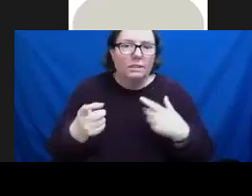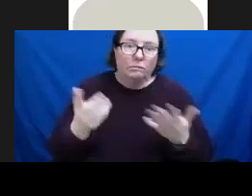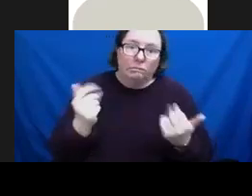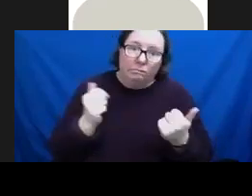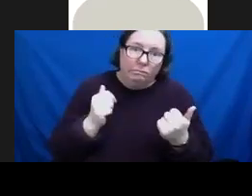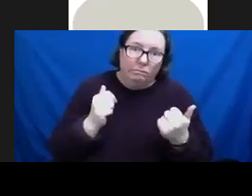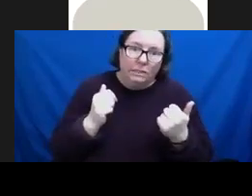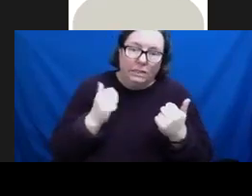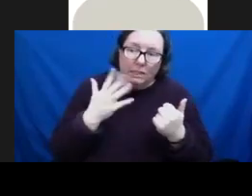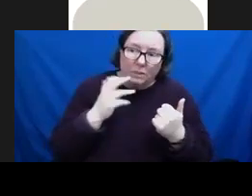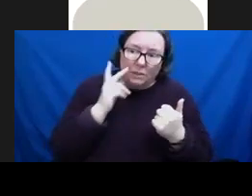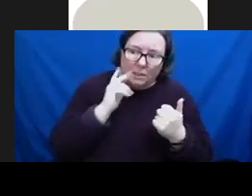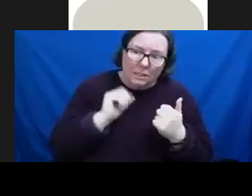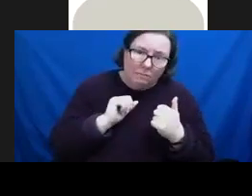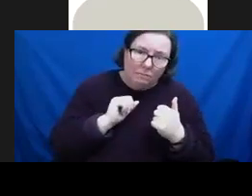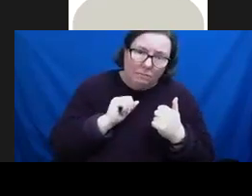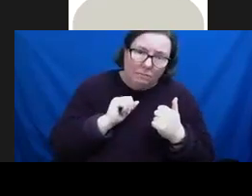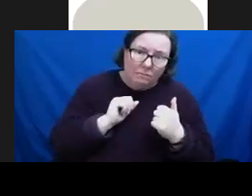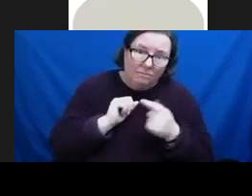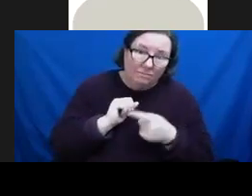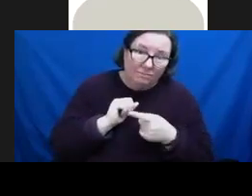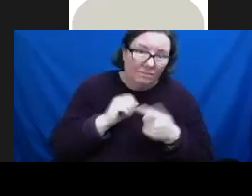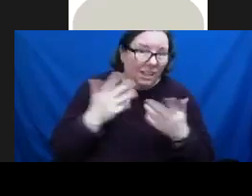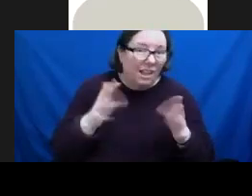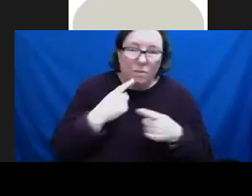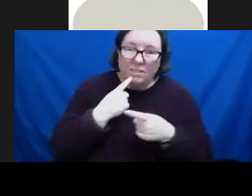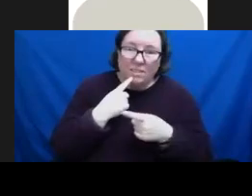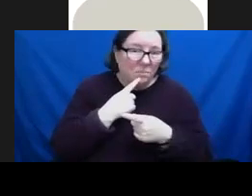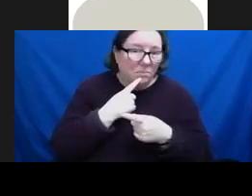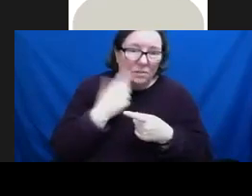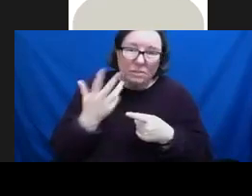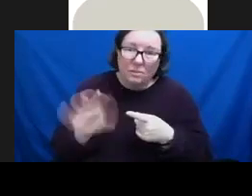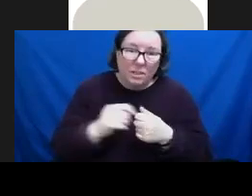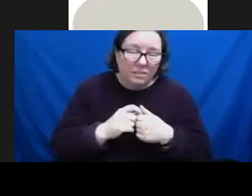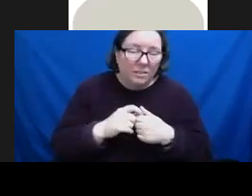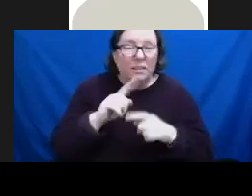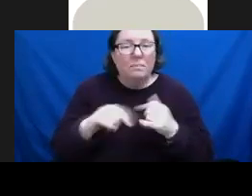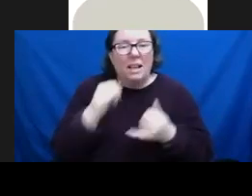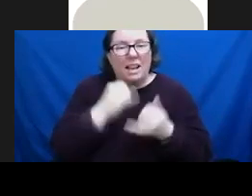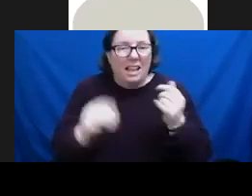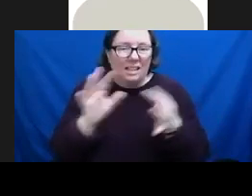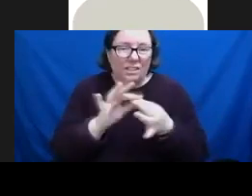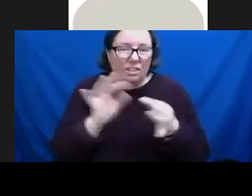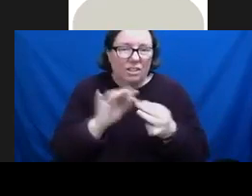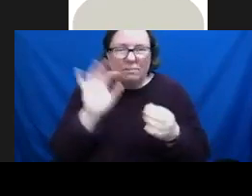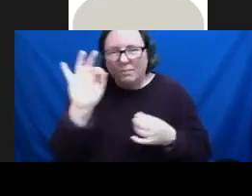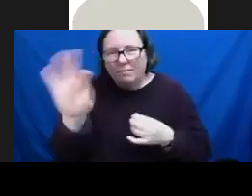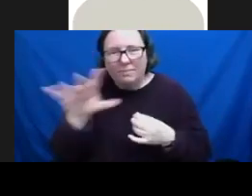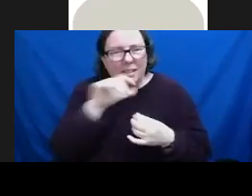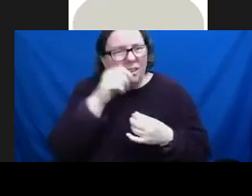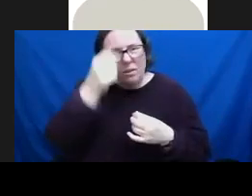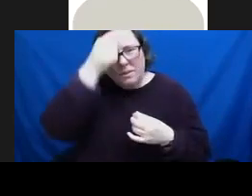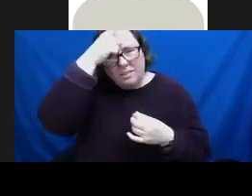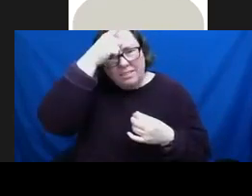want to see for him is disappointment. The last comment I want to make is I don't quite